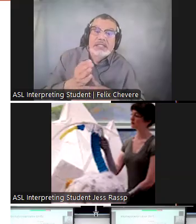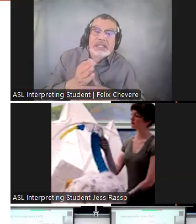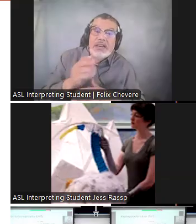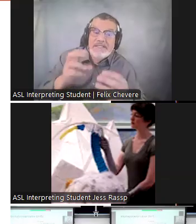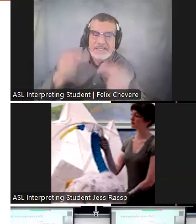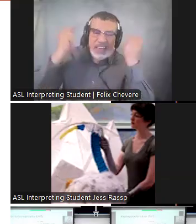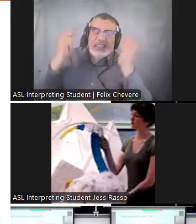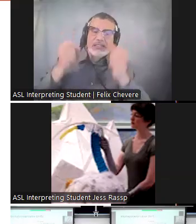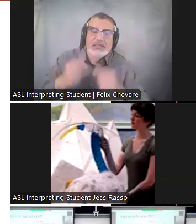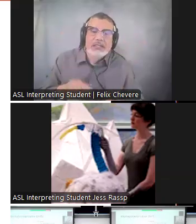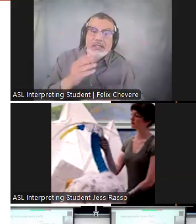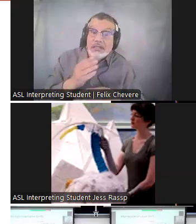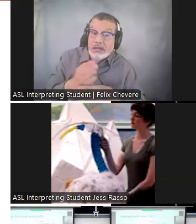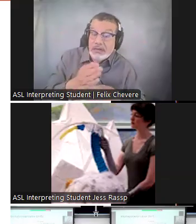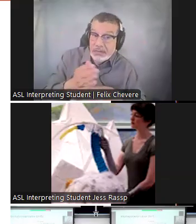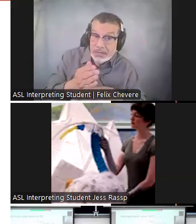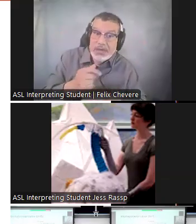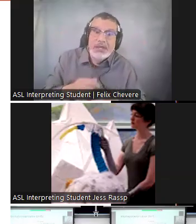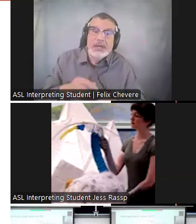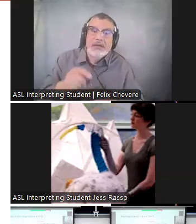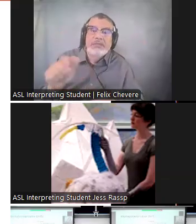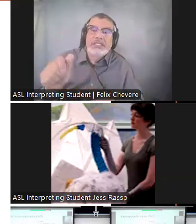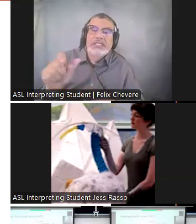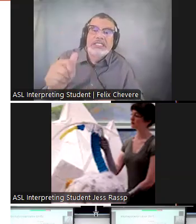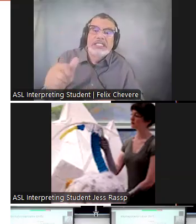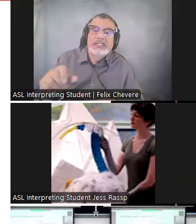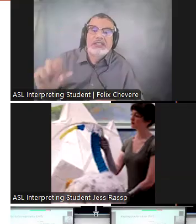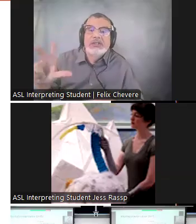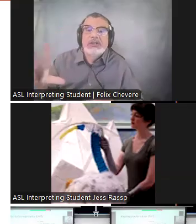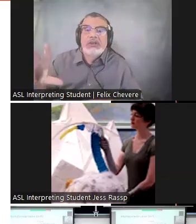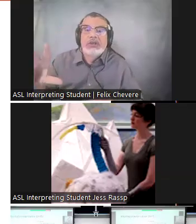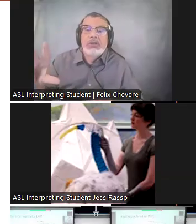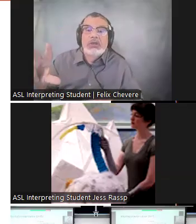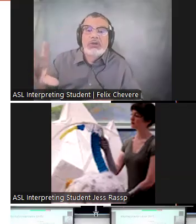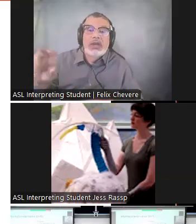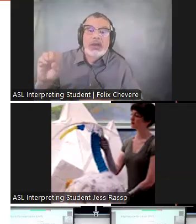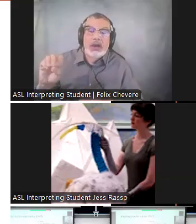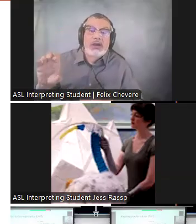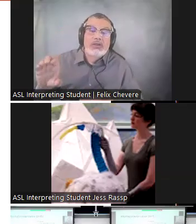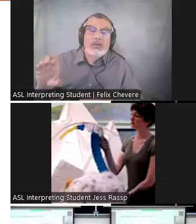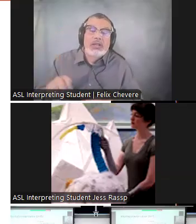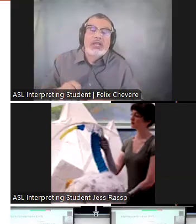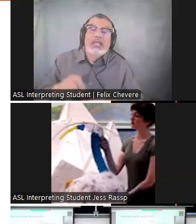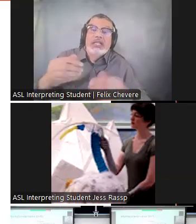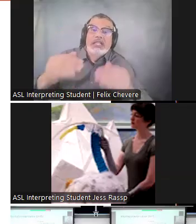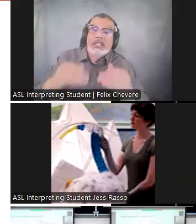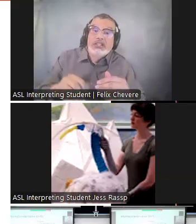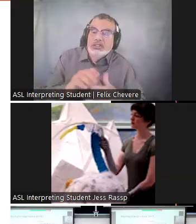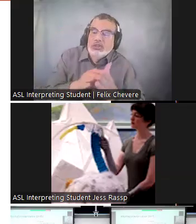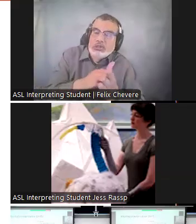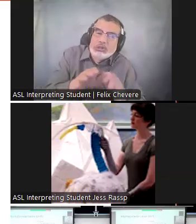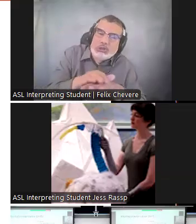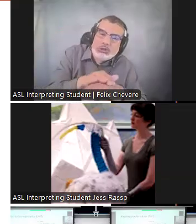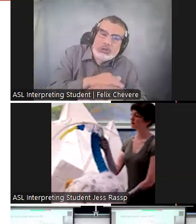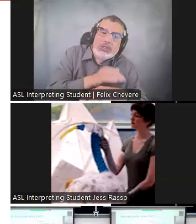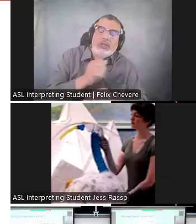milliseconds. And then we have the slow type, which is 0.5 to several seconds, right? So